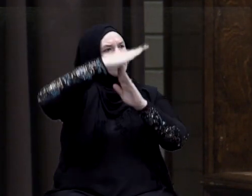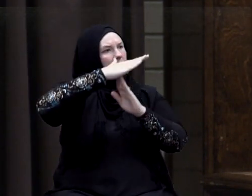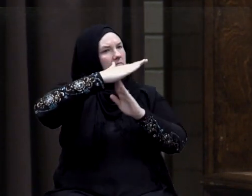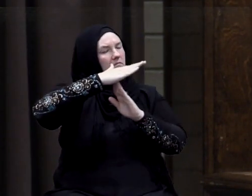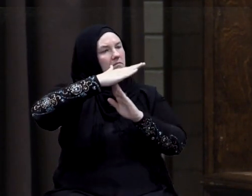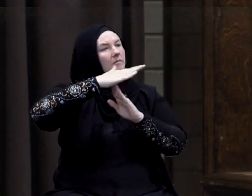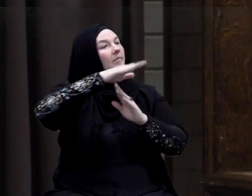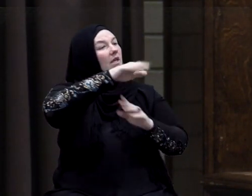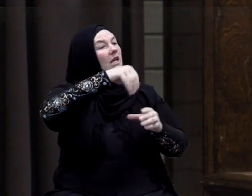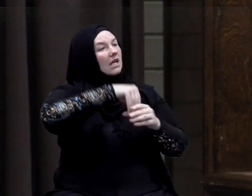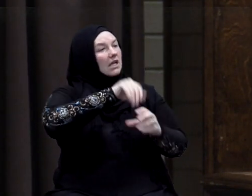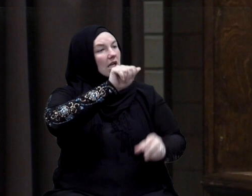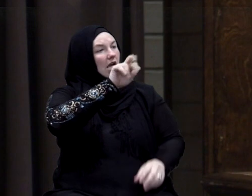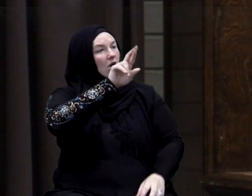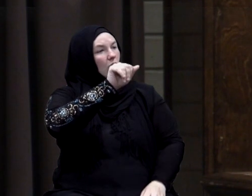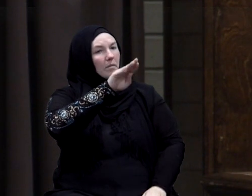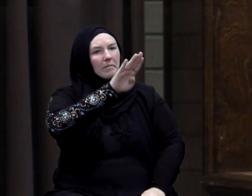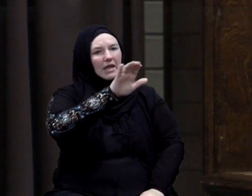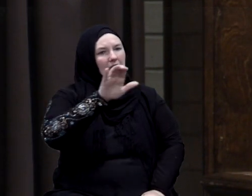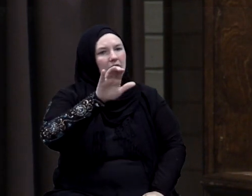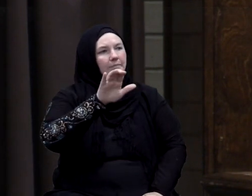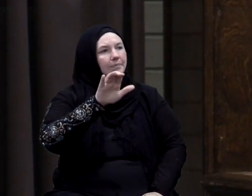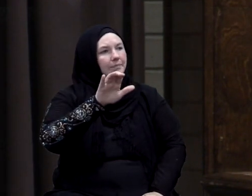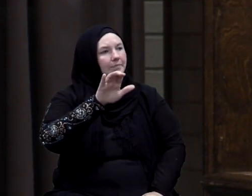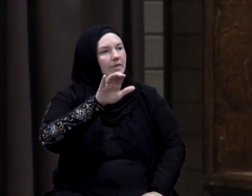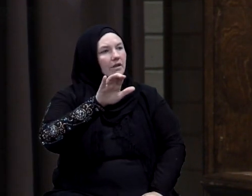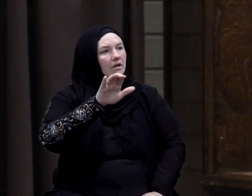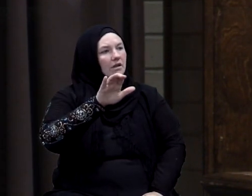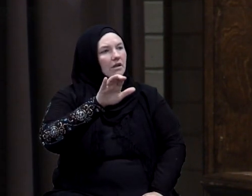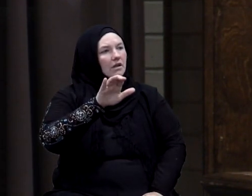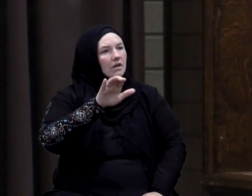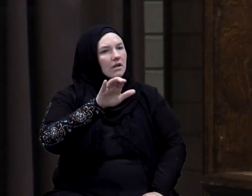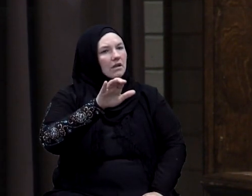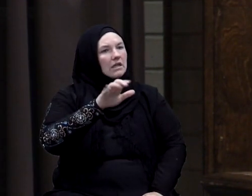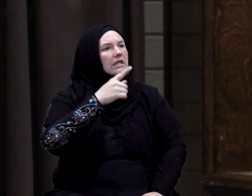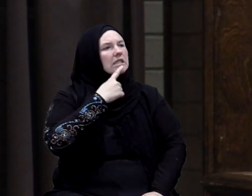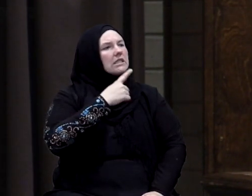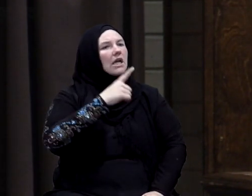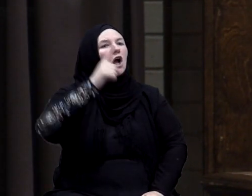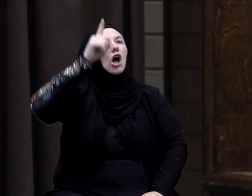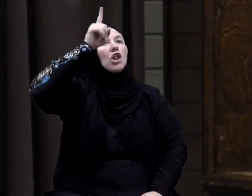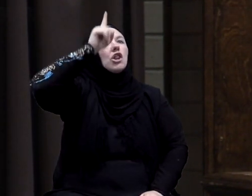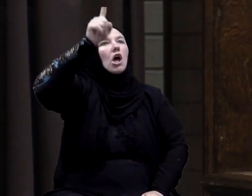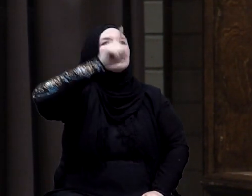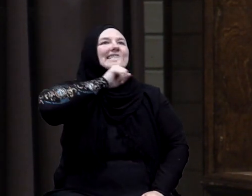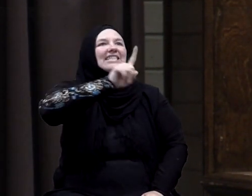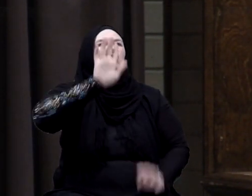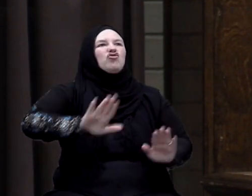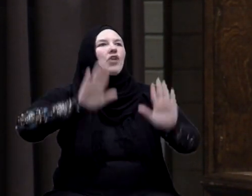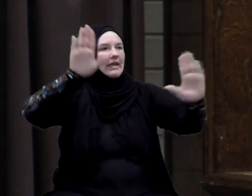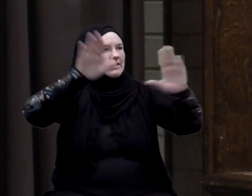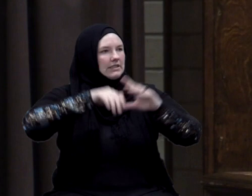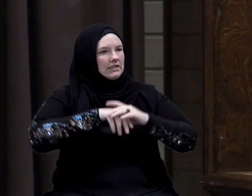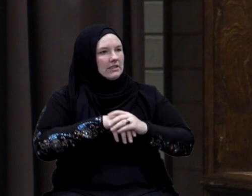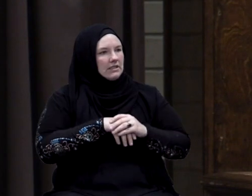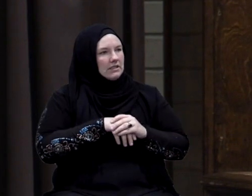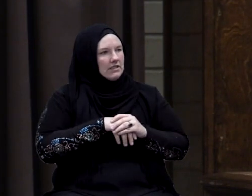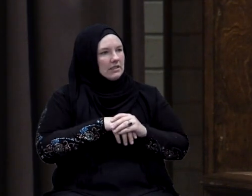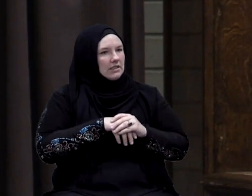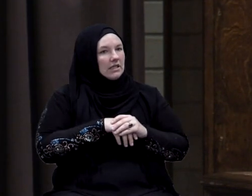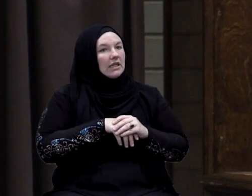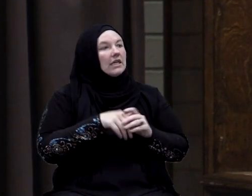See, in Arabic, it doesn't say Allah al-Akbar. It says